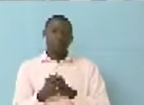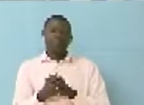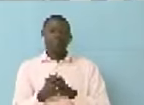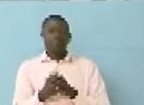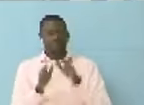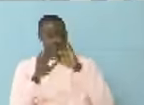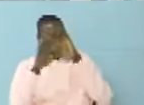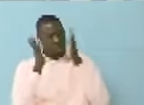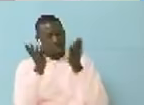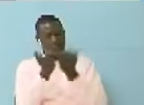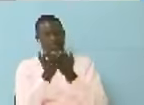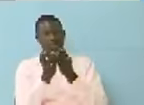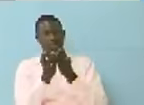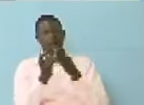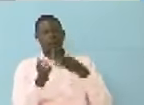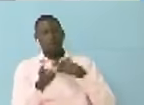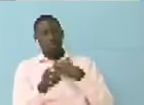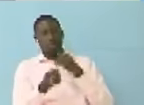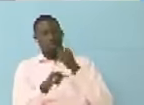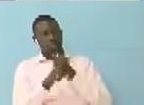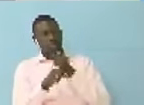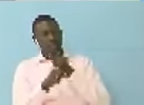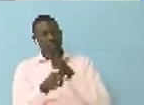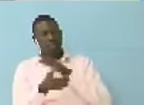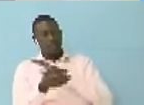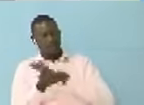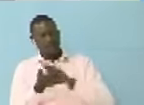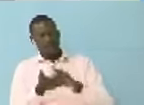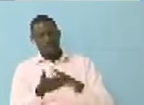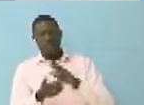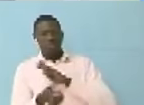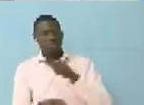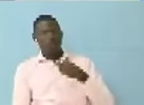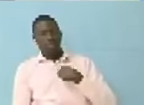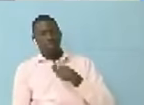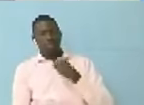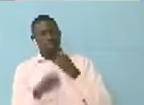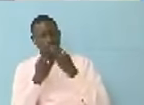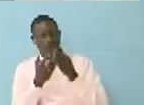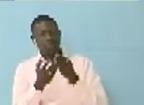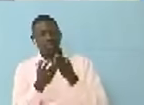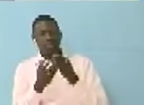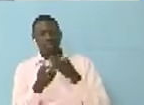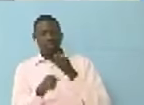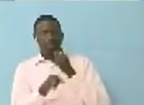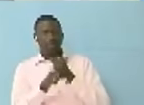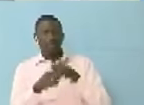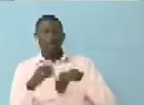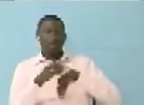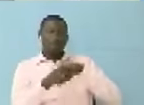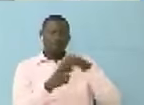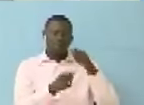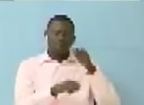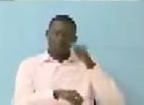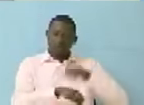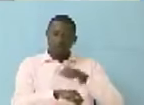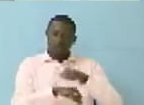nyin seneyandi. It is not me who is saying that it was made out of torture. It was obtained